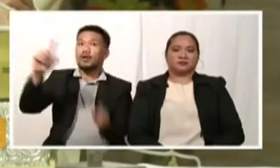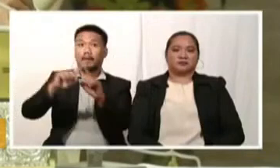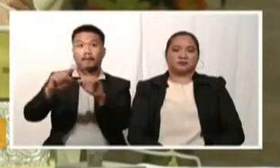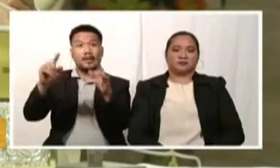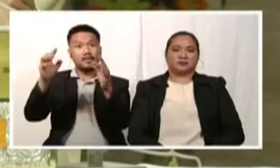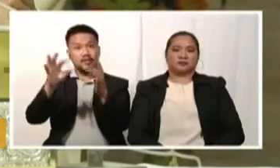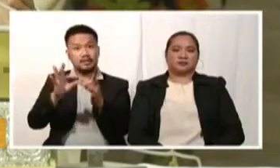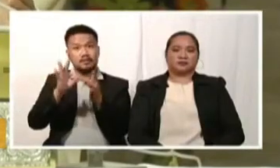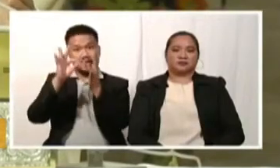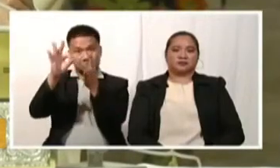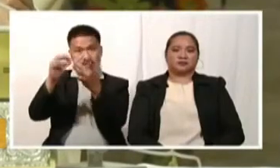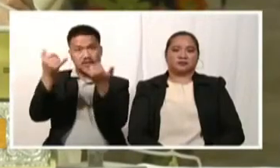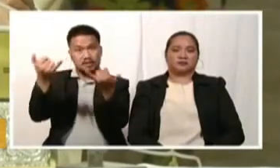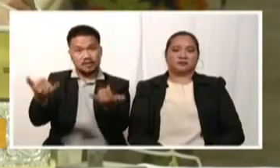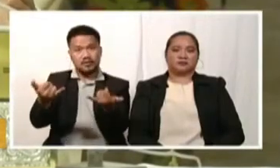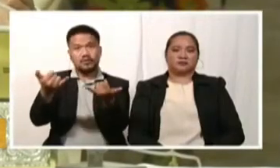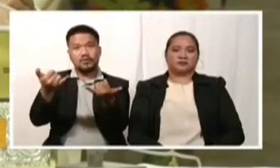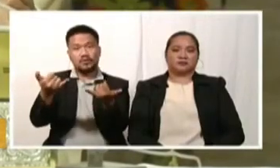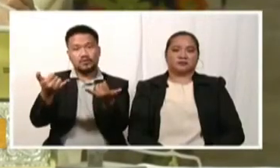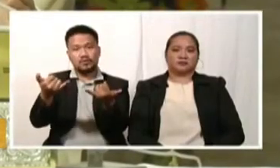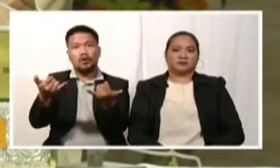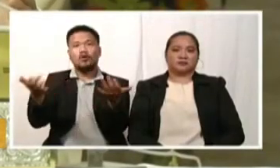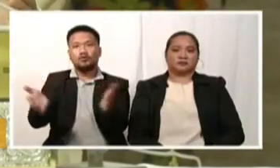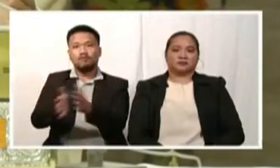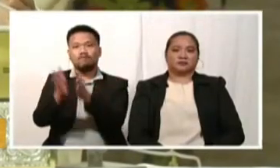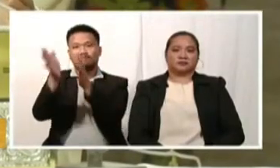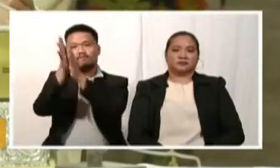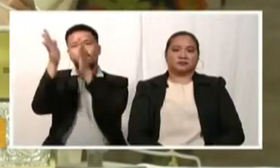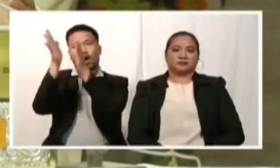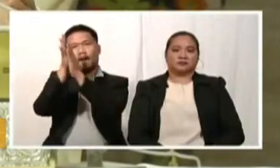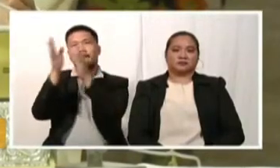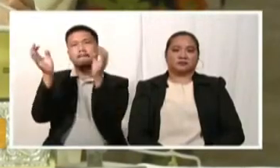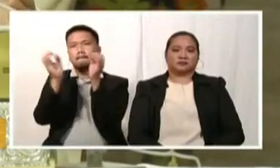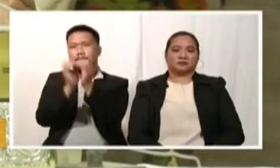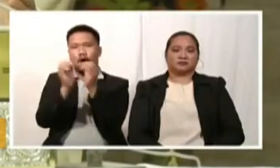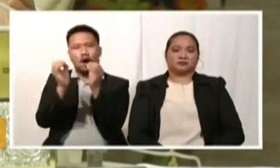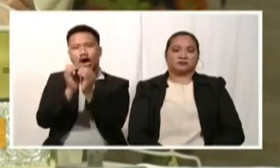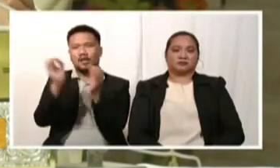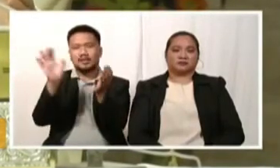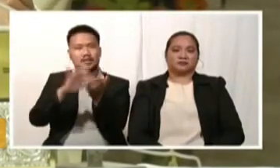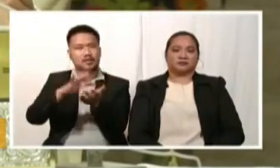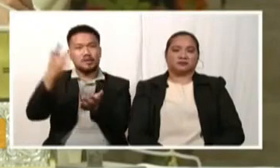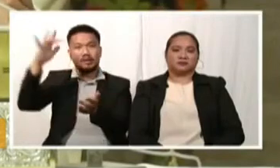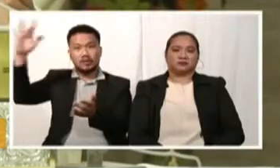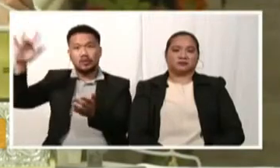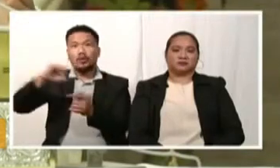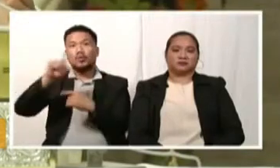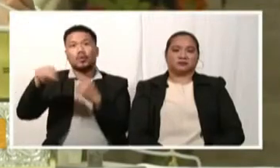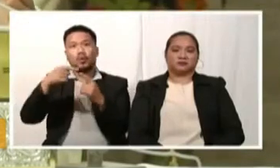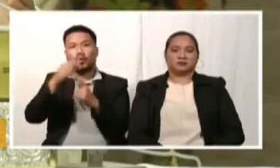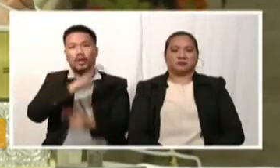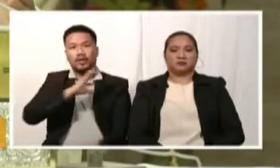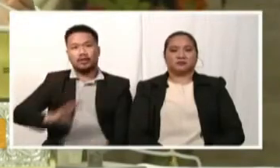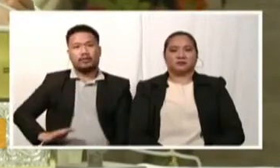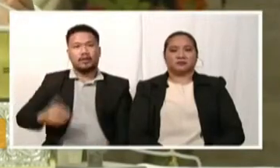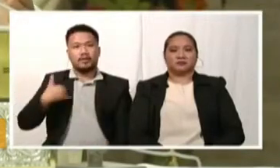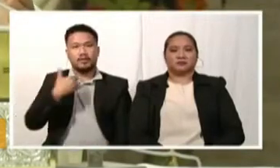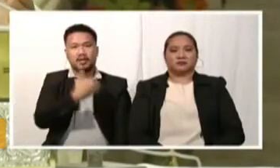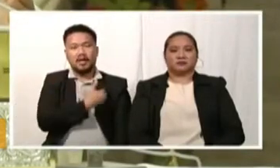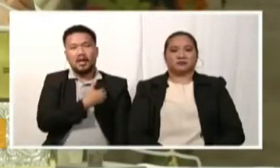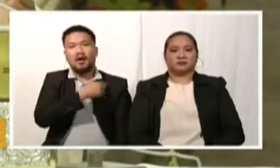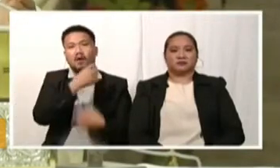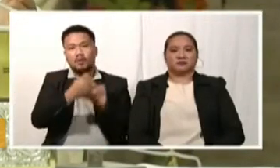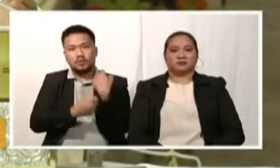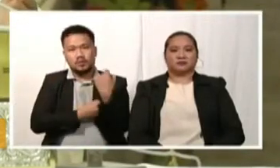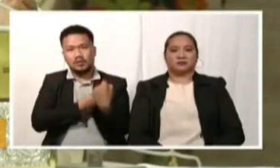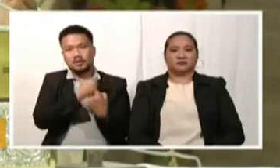on this night above all, to laud you yet more gloriously when Christ our Passover has